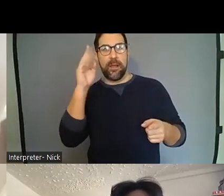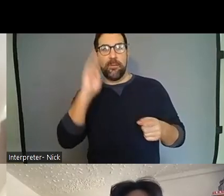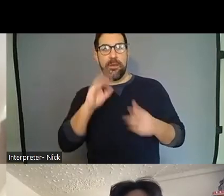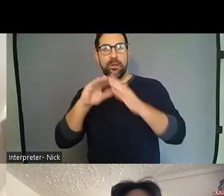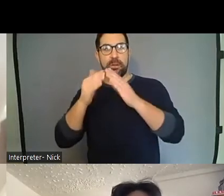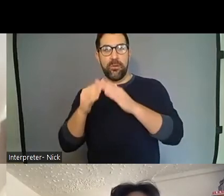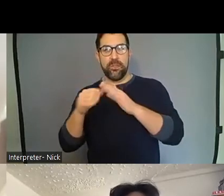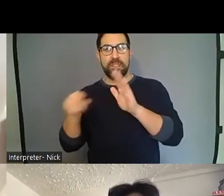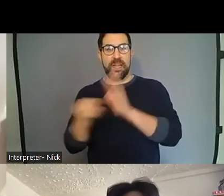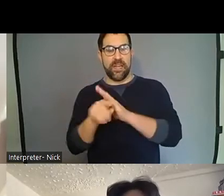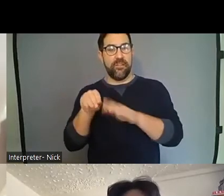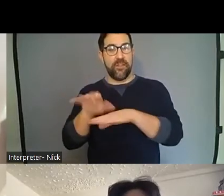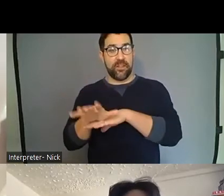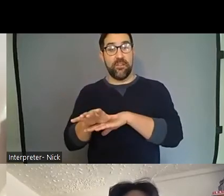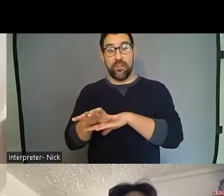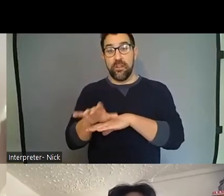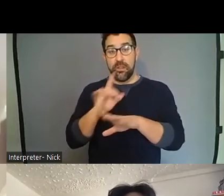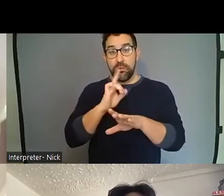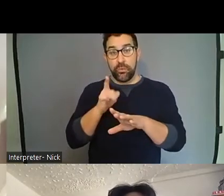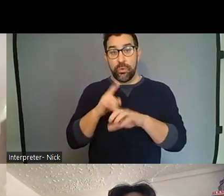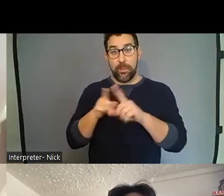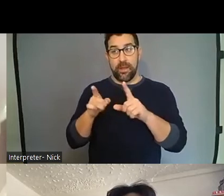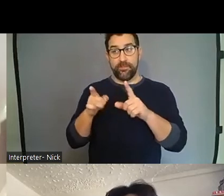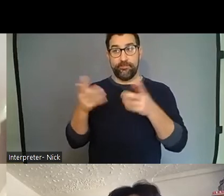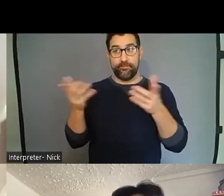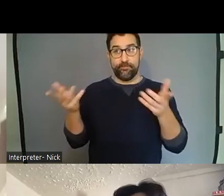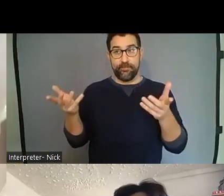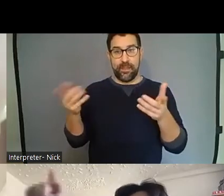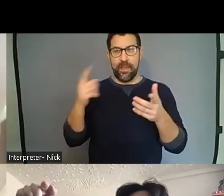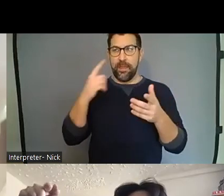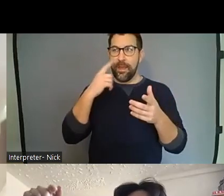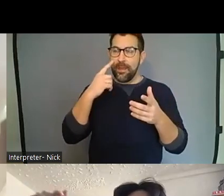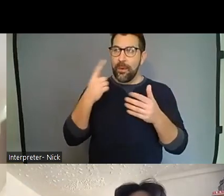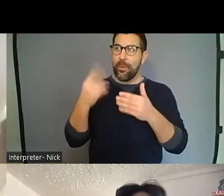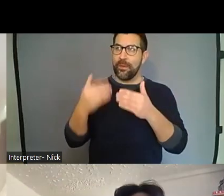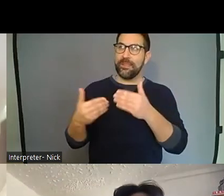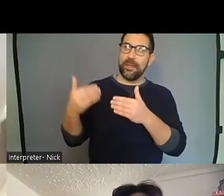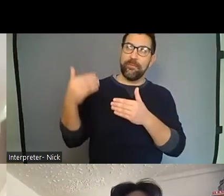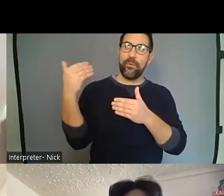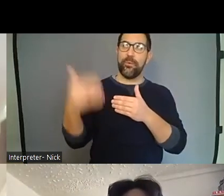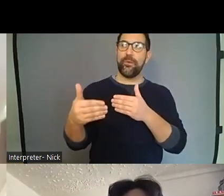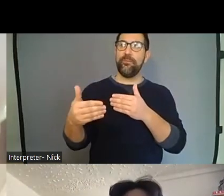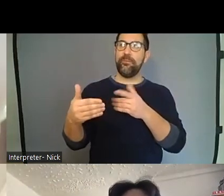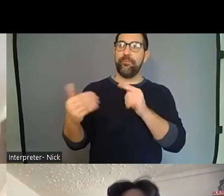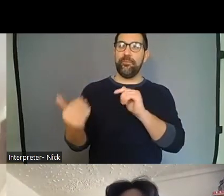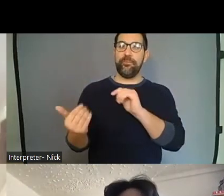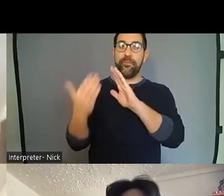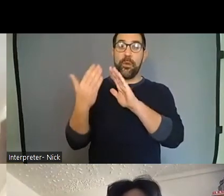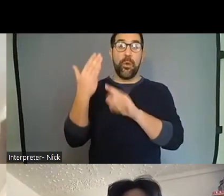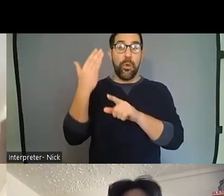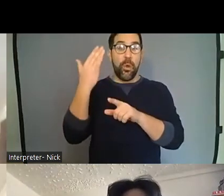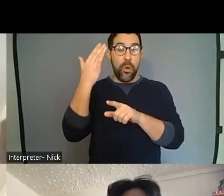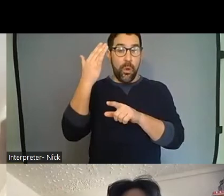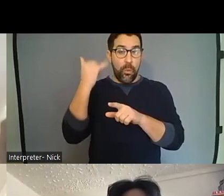affected, which is true, but they don't actually like think one step further and address why